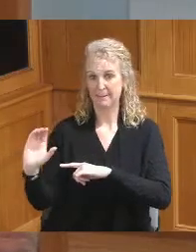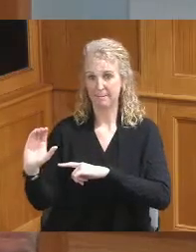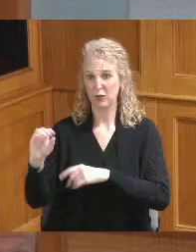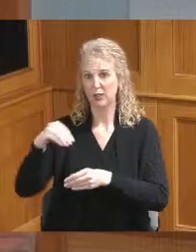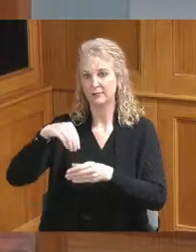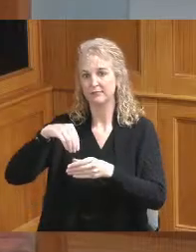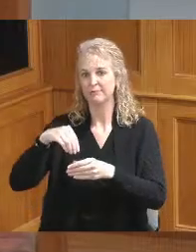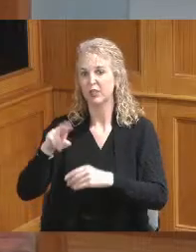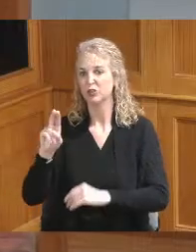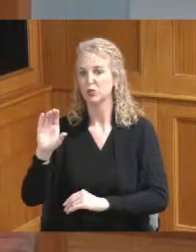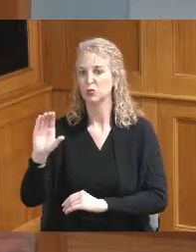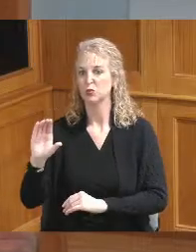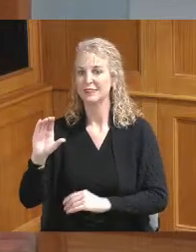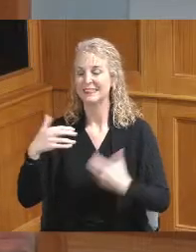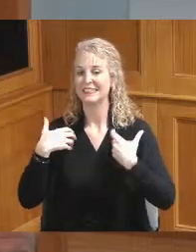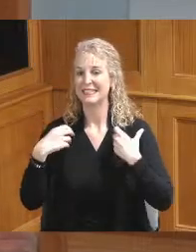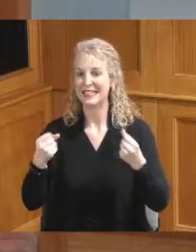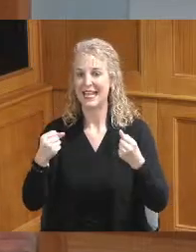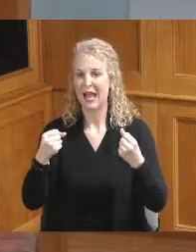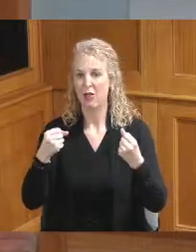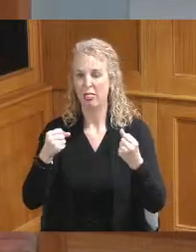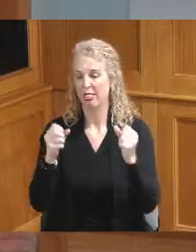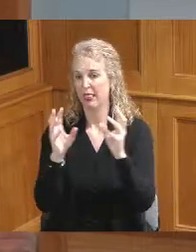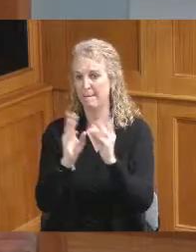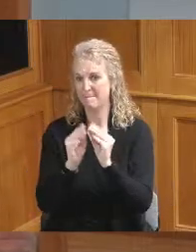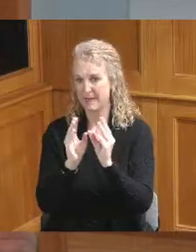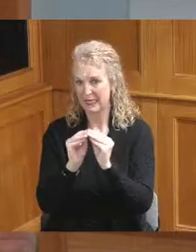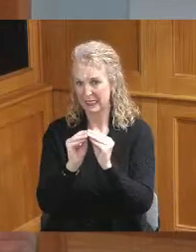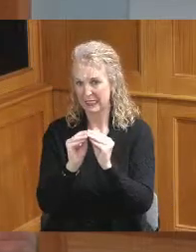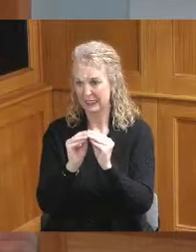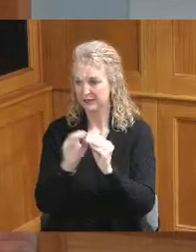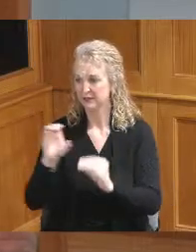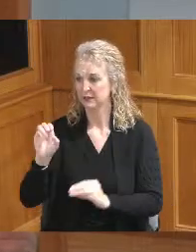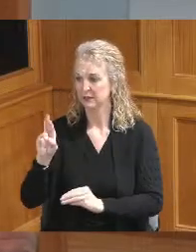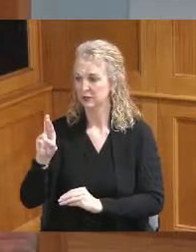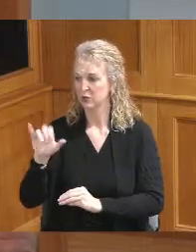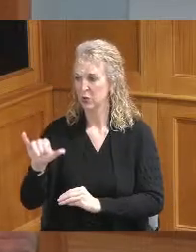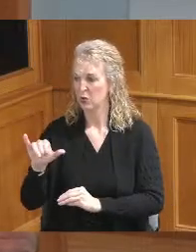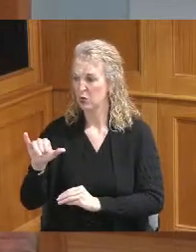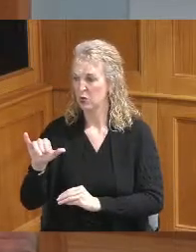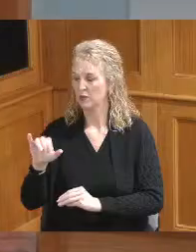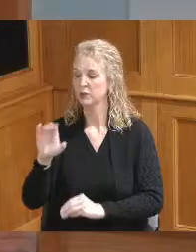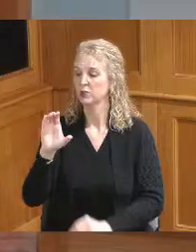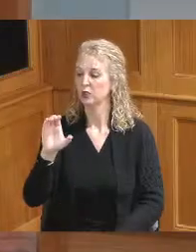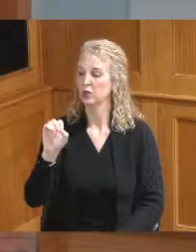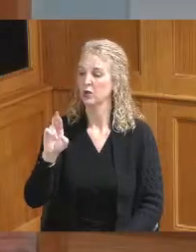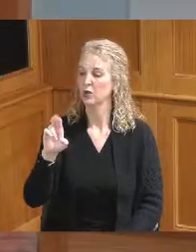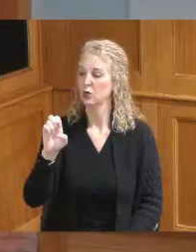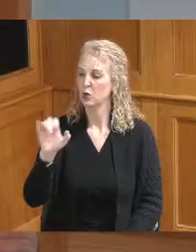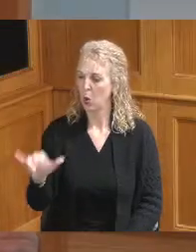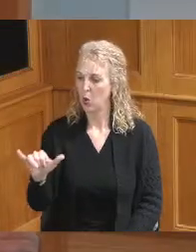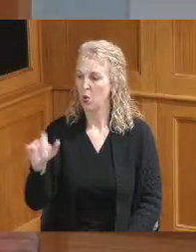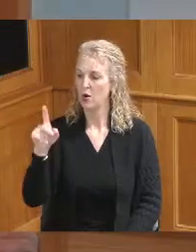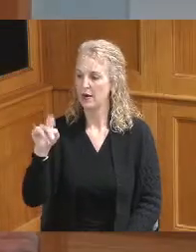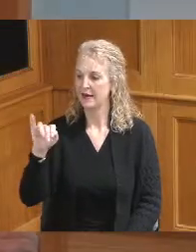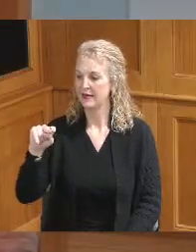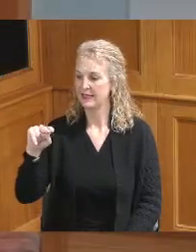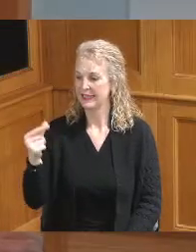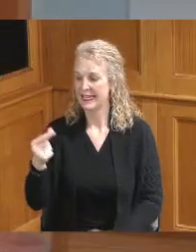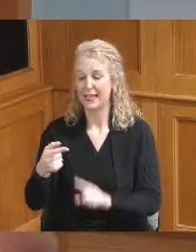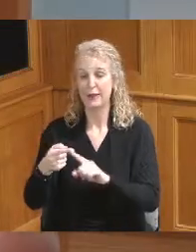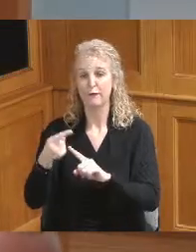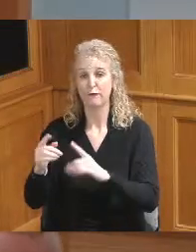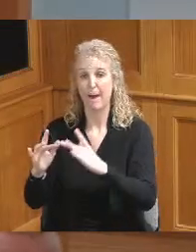UC Health call for all of our employees with Corey King, who you'll hear from shortly, the Network for Hope,